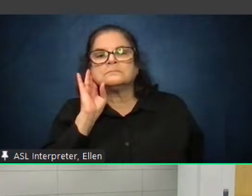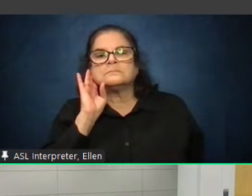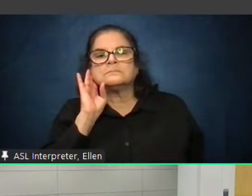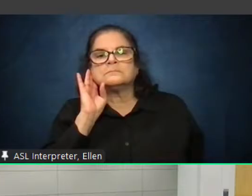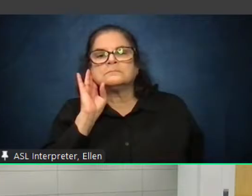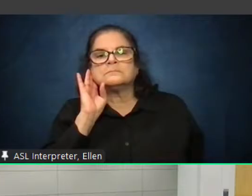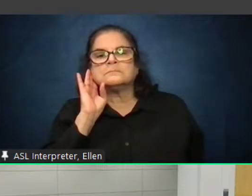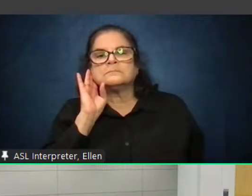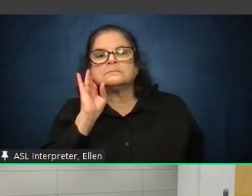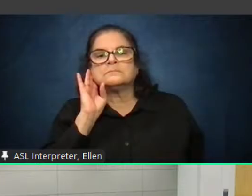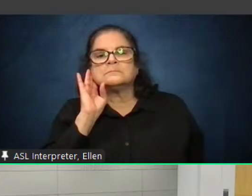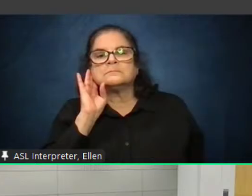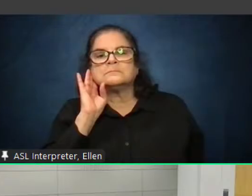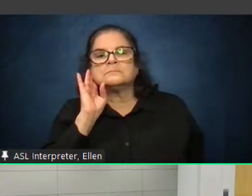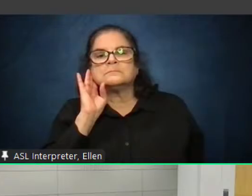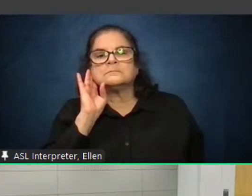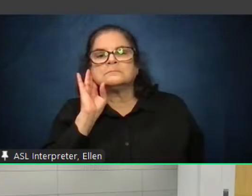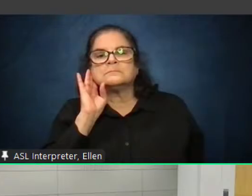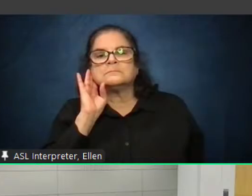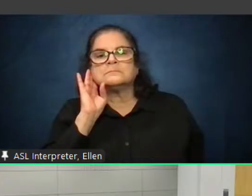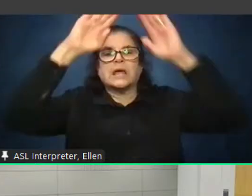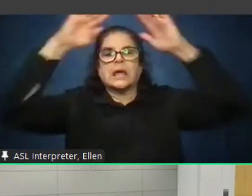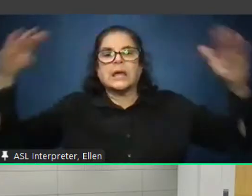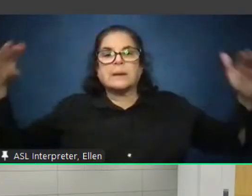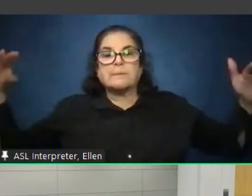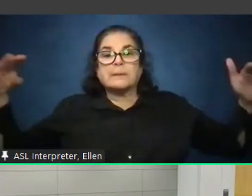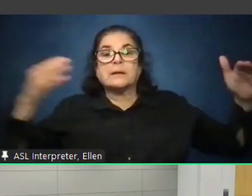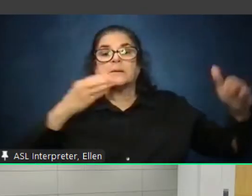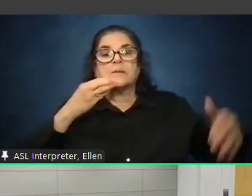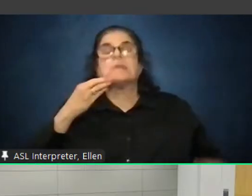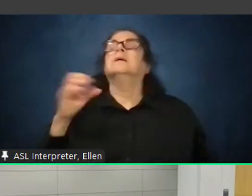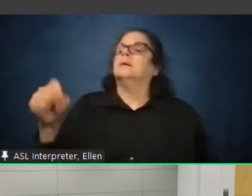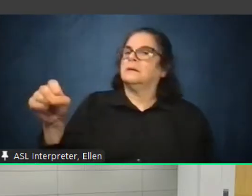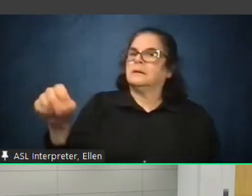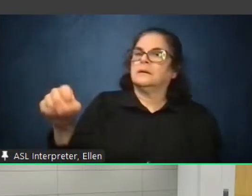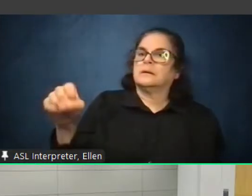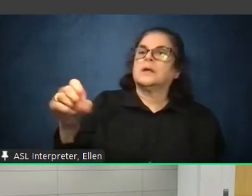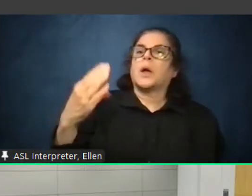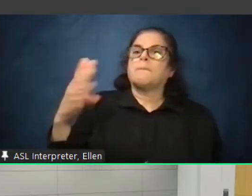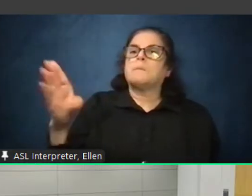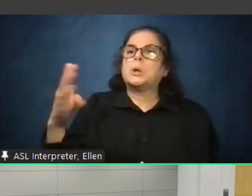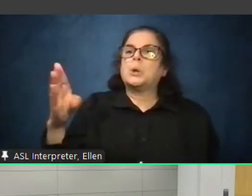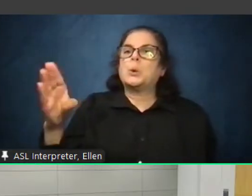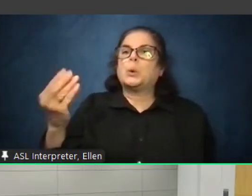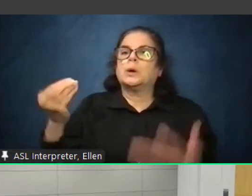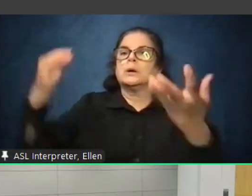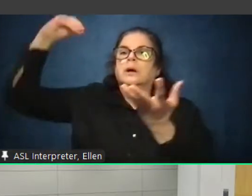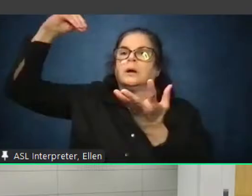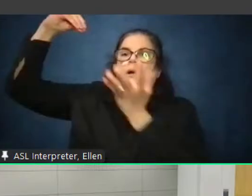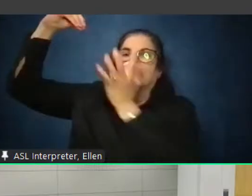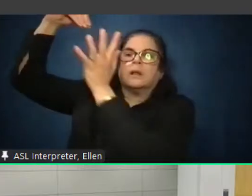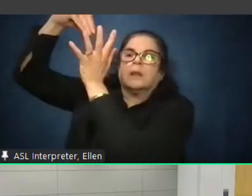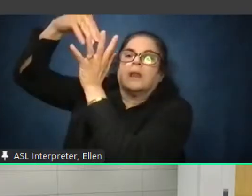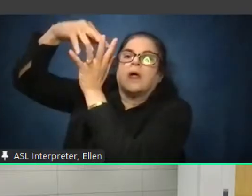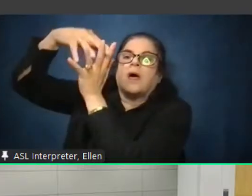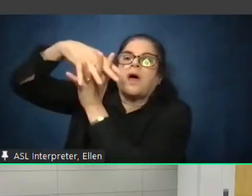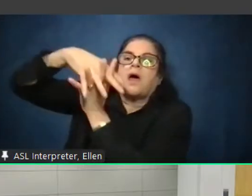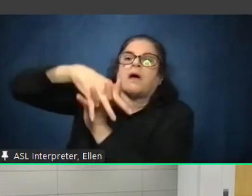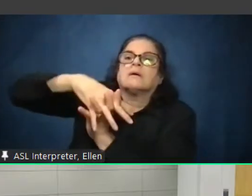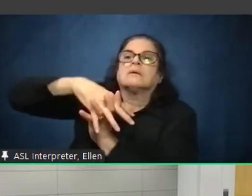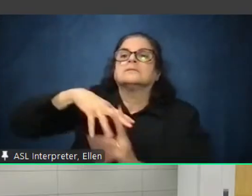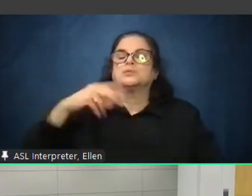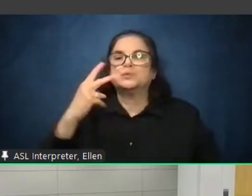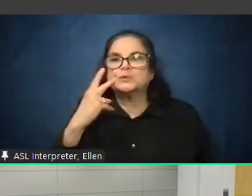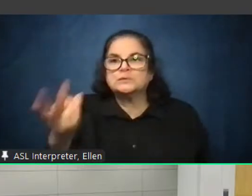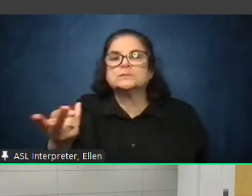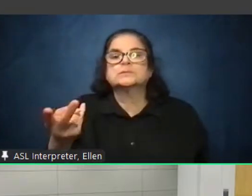like it gets pretty hot, like standing under the. So we use the translucent canopy. It's a blue, translucent blue. Okay. So if you look at the Skidmore,